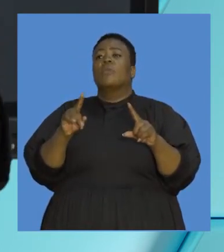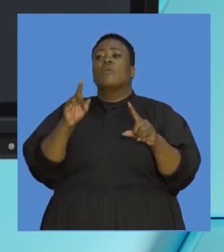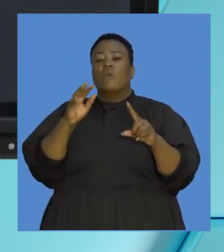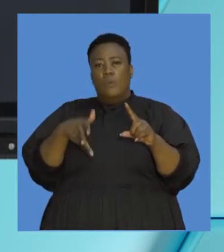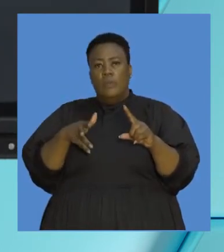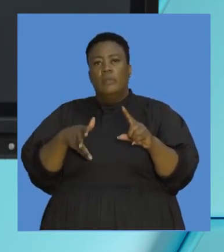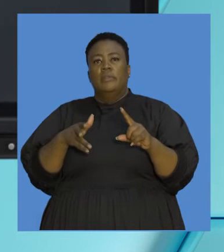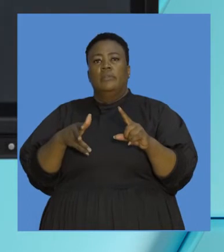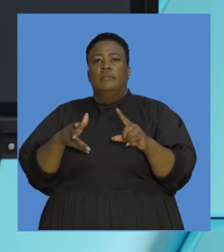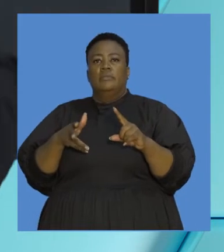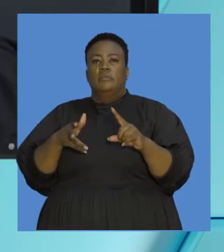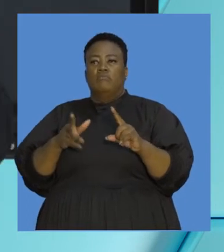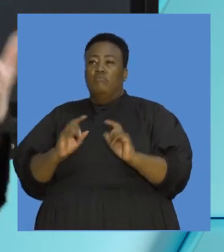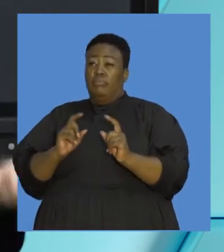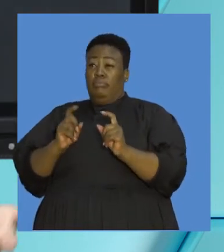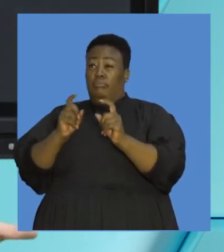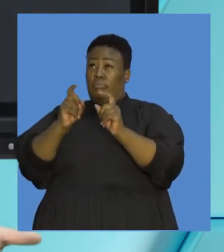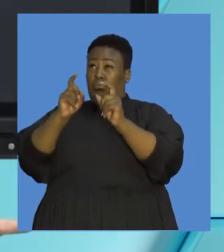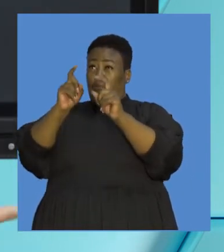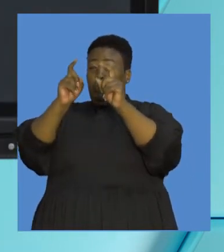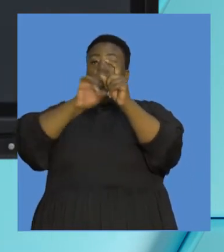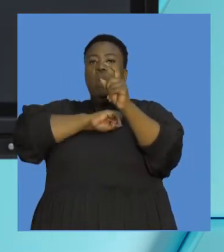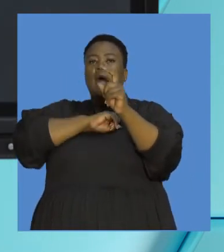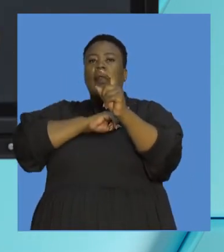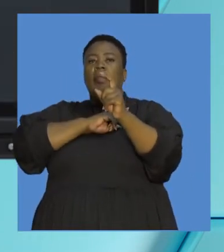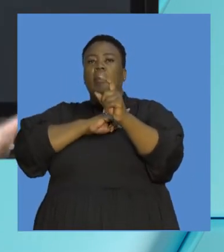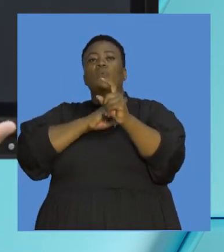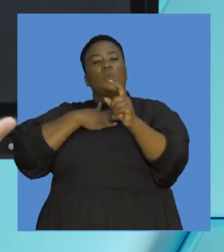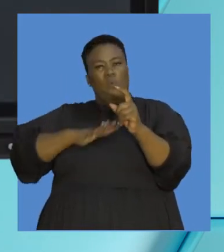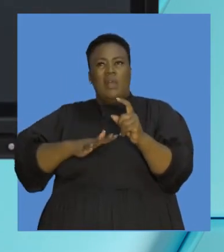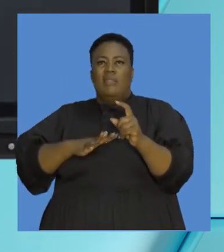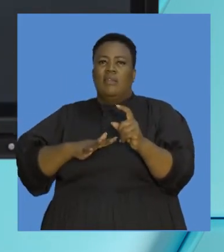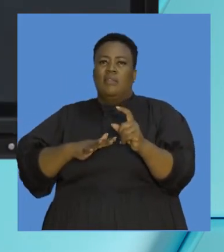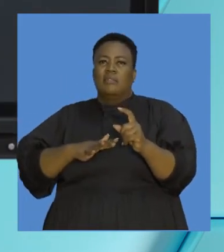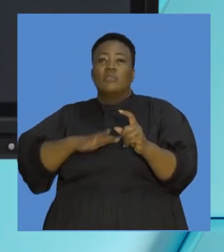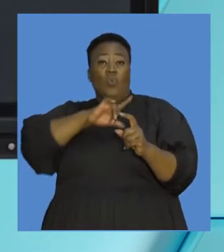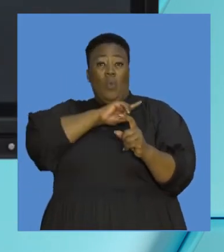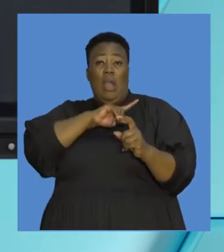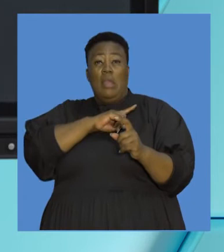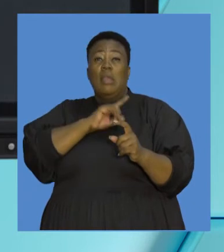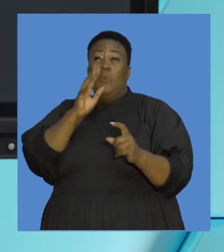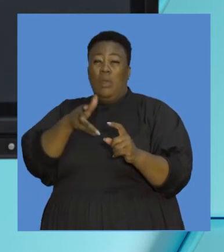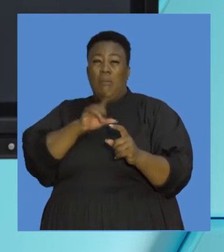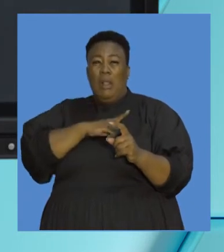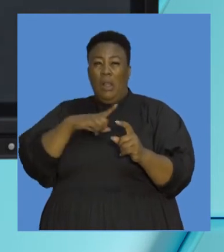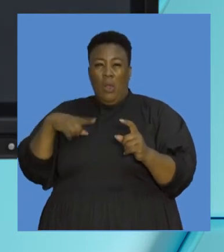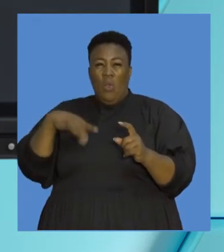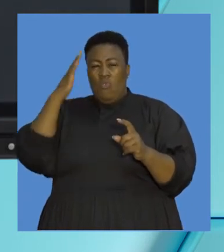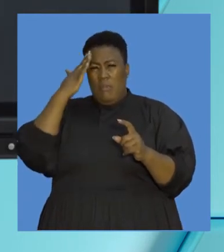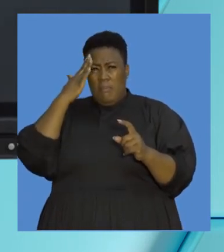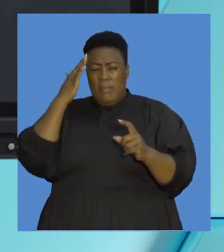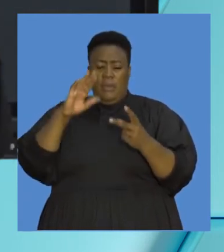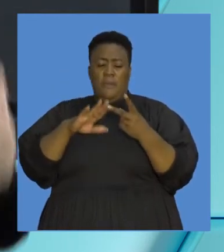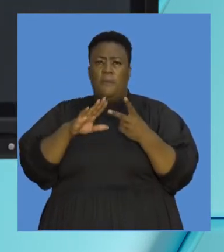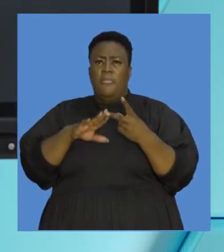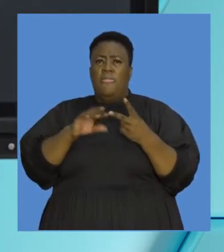be accelerating because that's what we want. Otherwise, it takes too long. And remember, it's got to overcome gravity, and